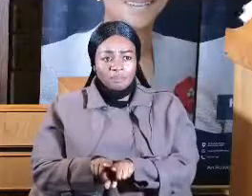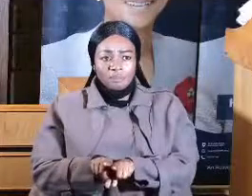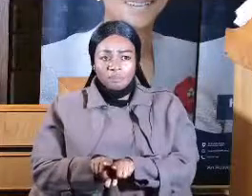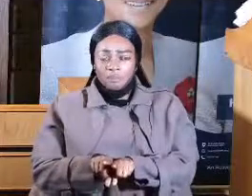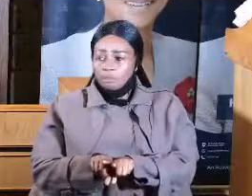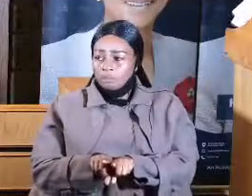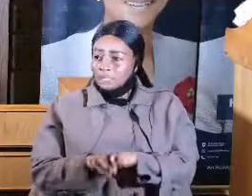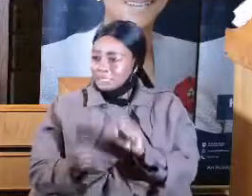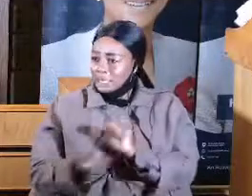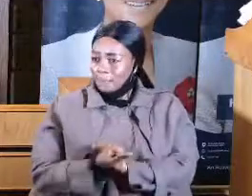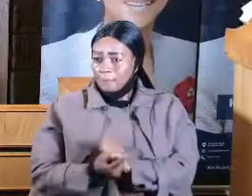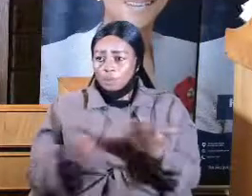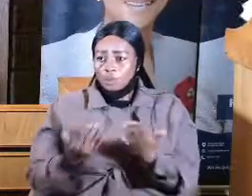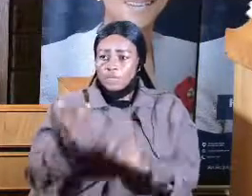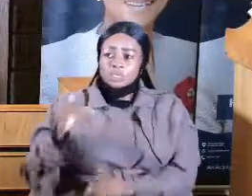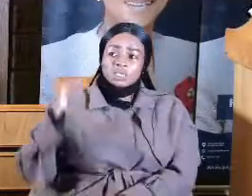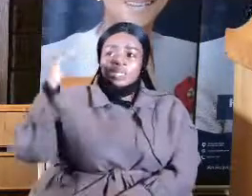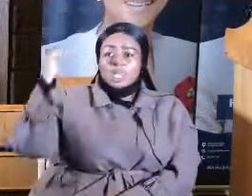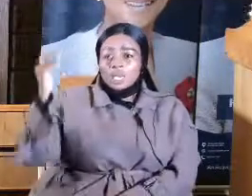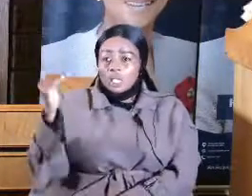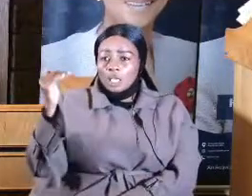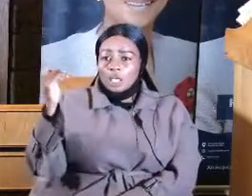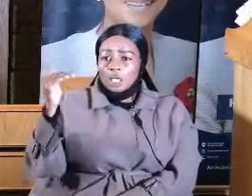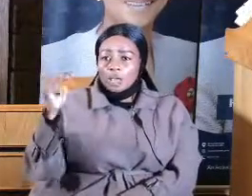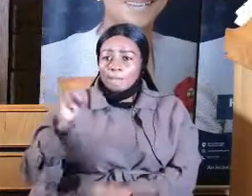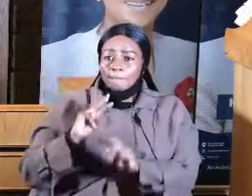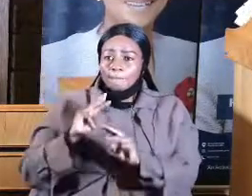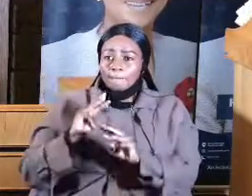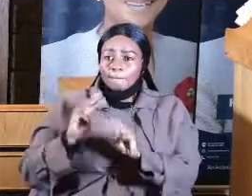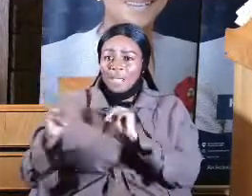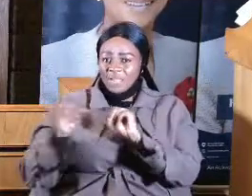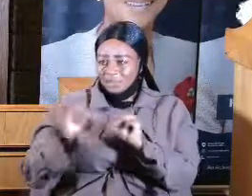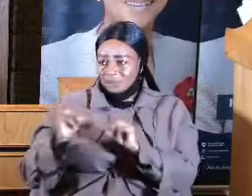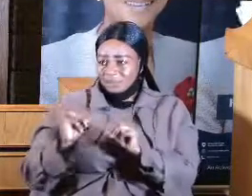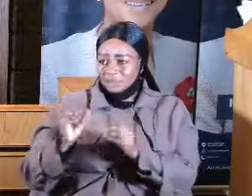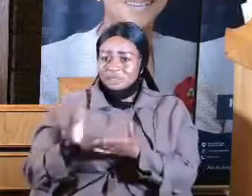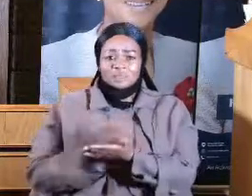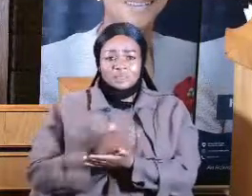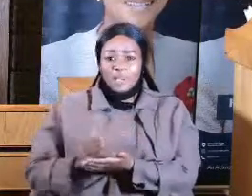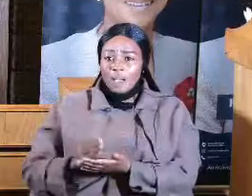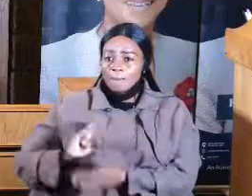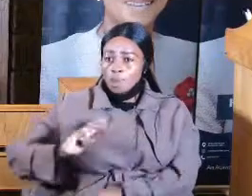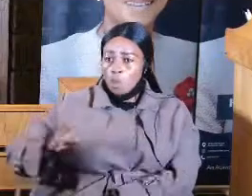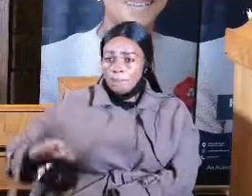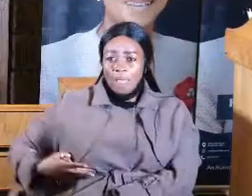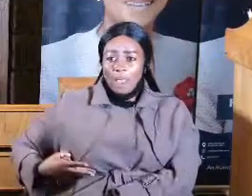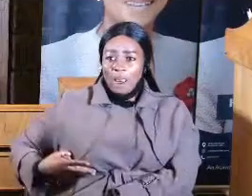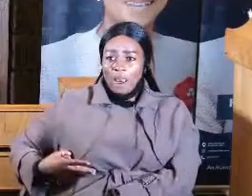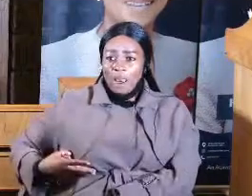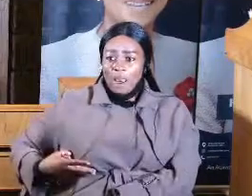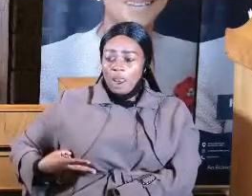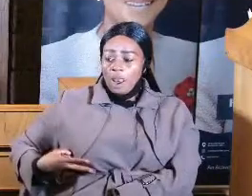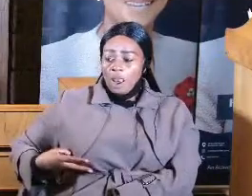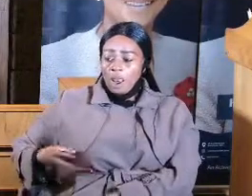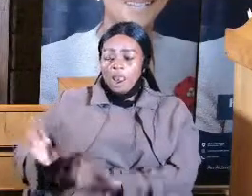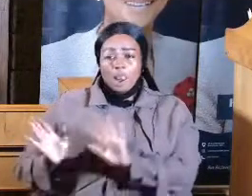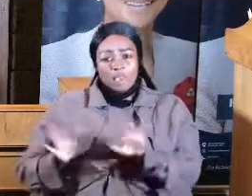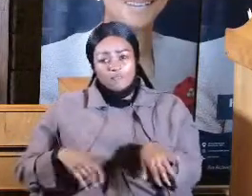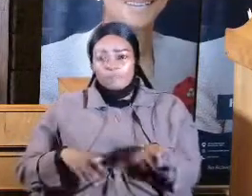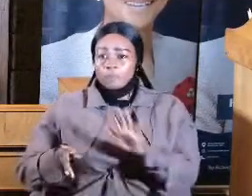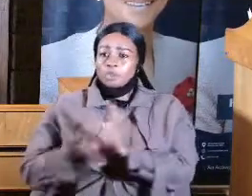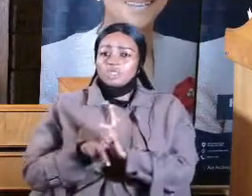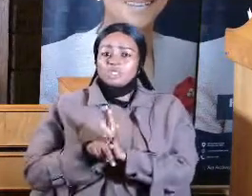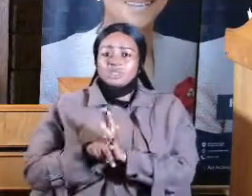senior management. And we know that some of the women leave their position because